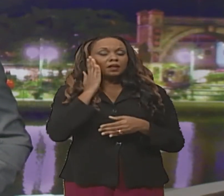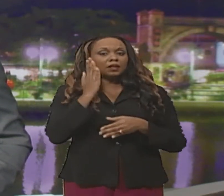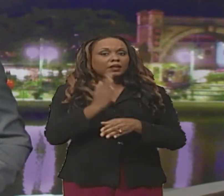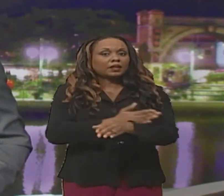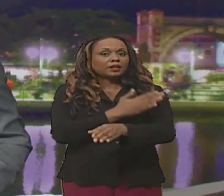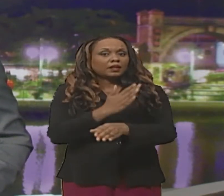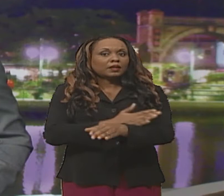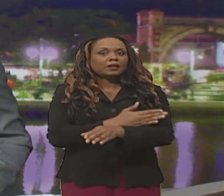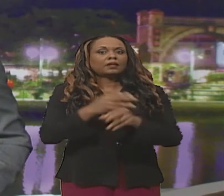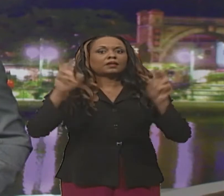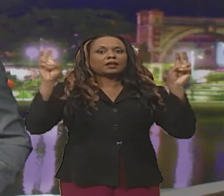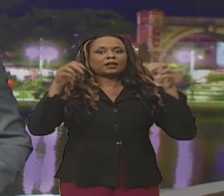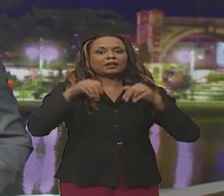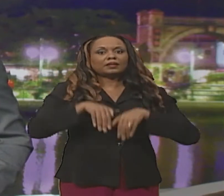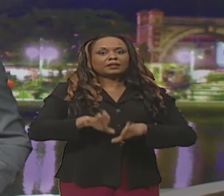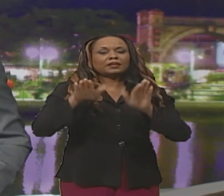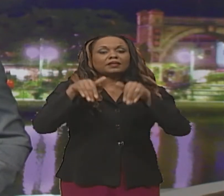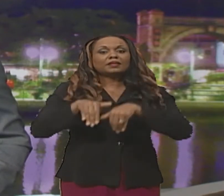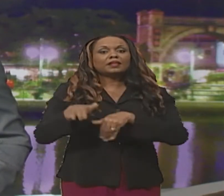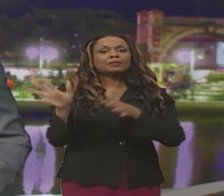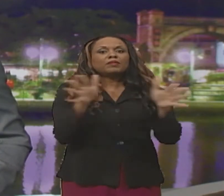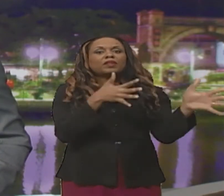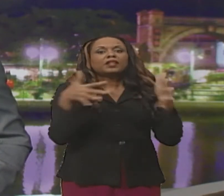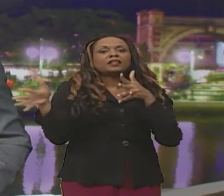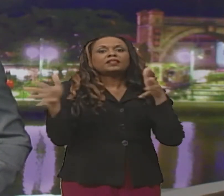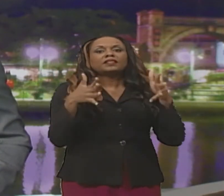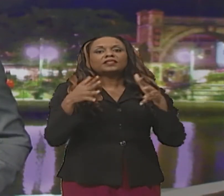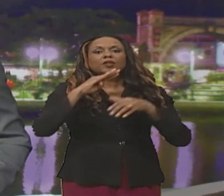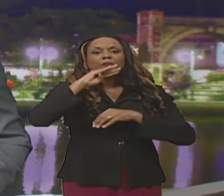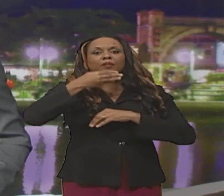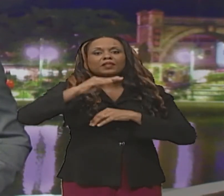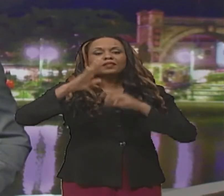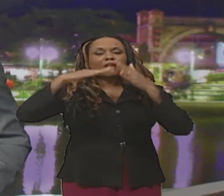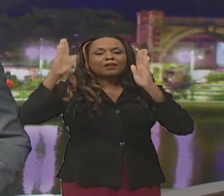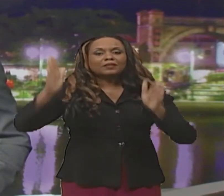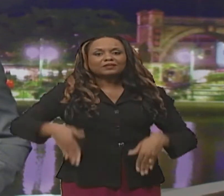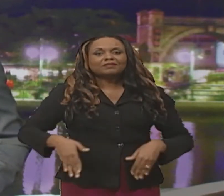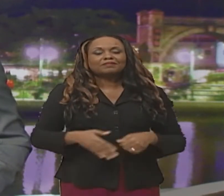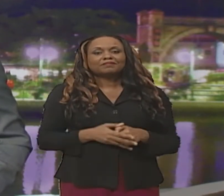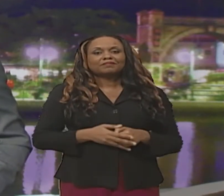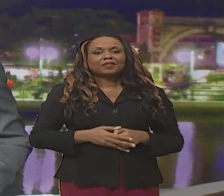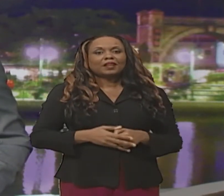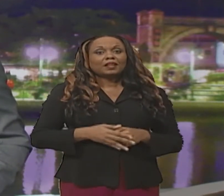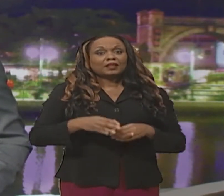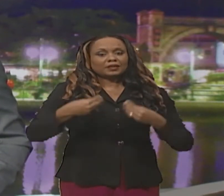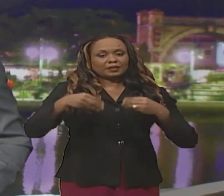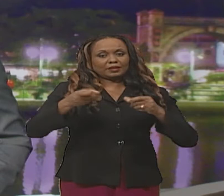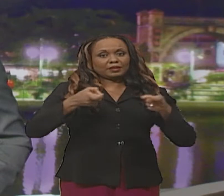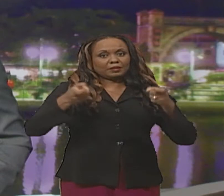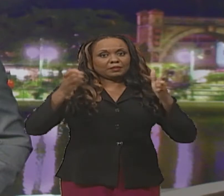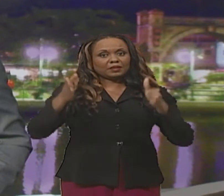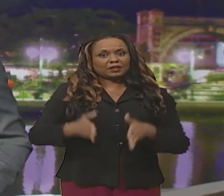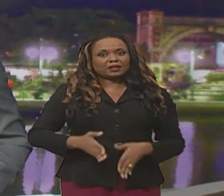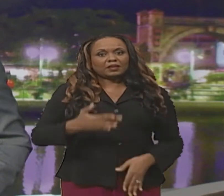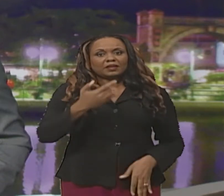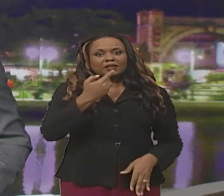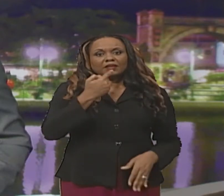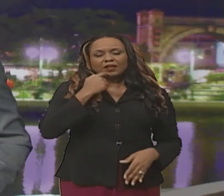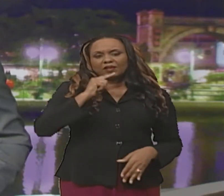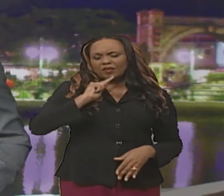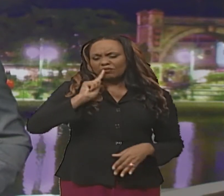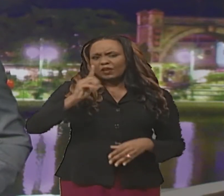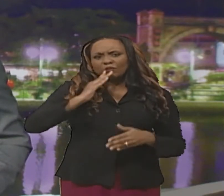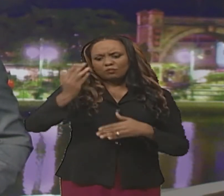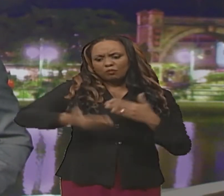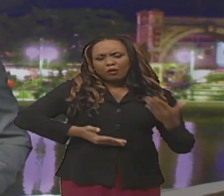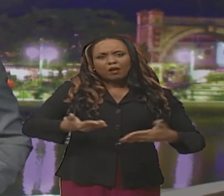renamed the Sea Breeze Beach House. The sales and marketing manager for the Ocean Hotels Group, Barbados, Jackie McDermott, welcomed